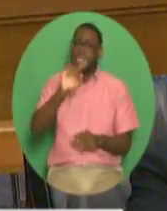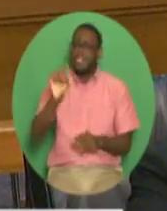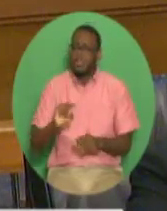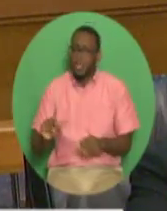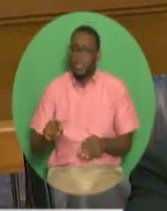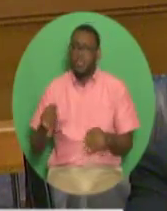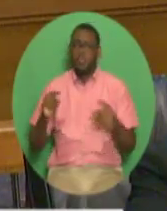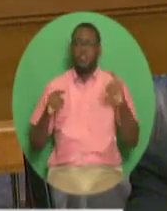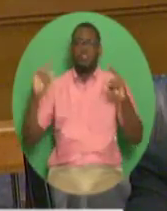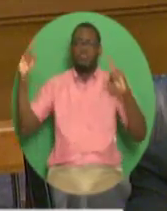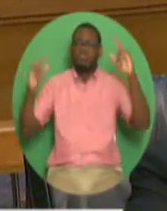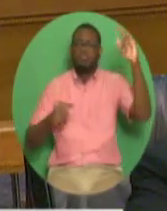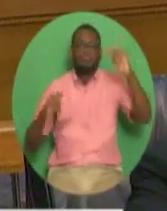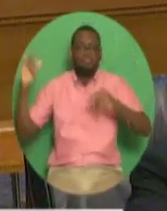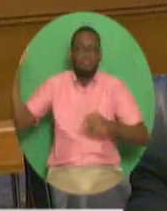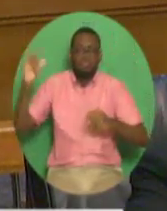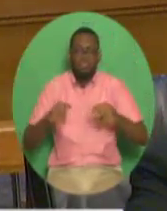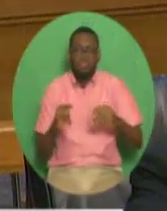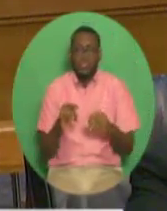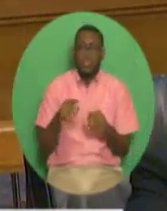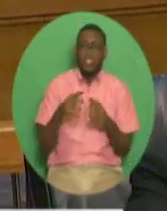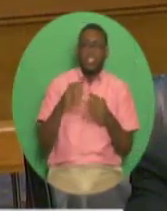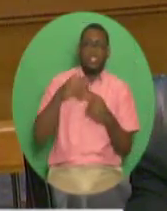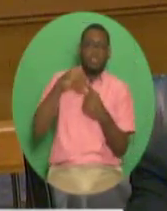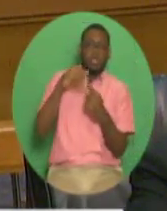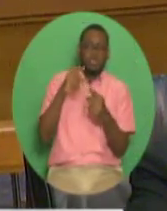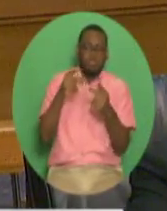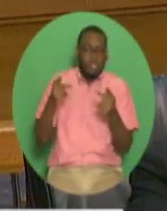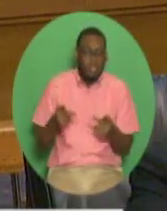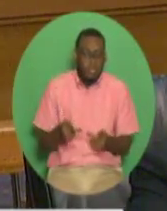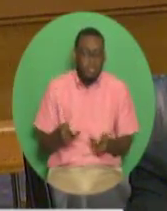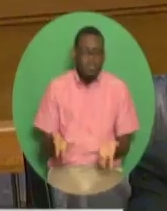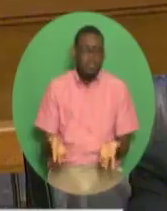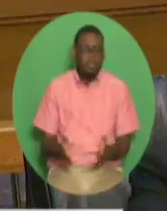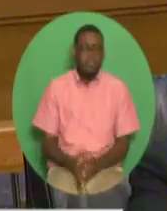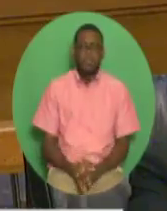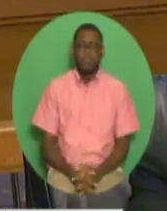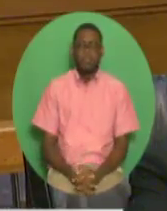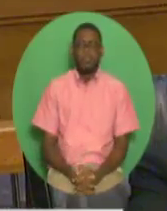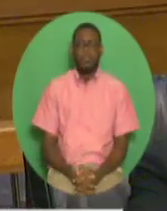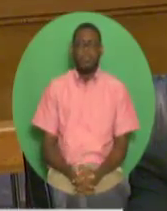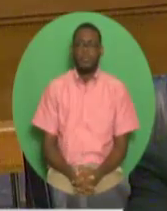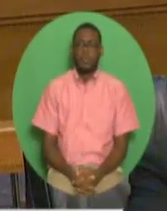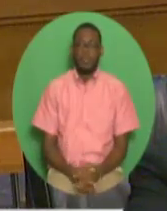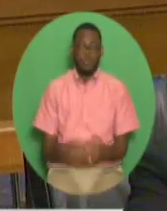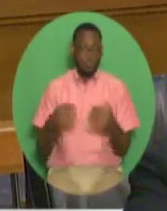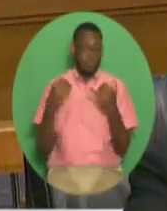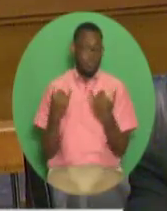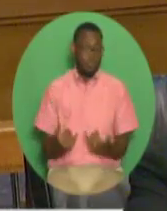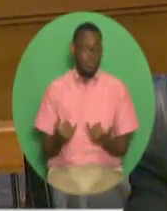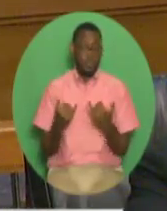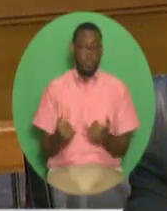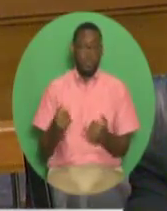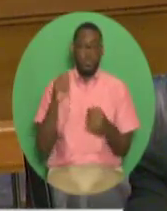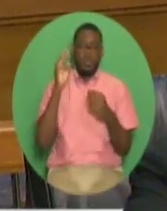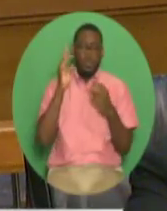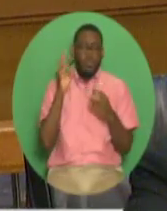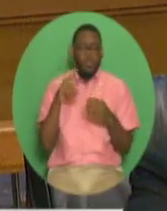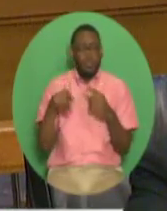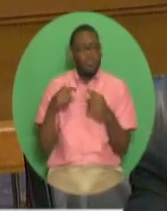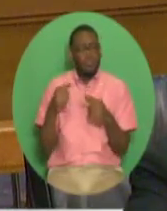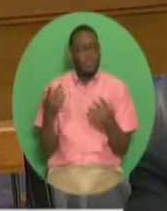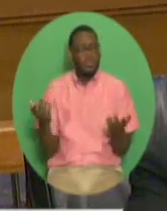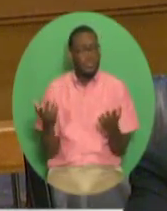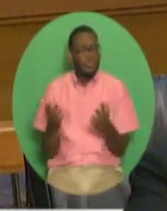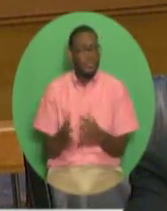with regards to the impact of the increase in the diesel and the fuel prices is with regards to